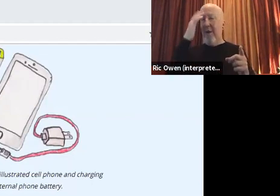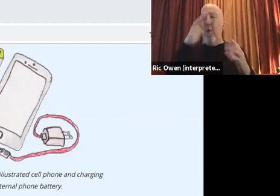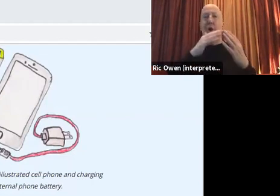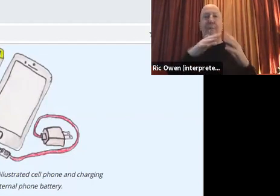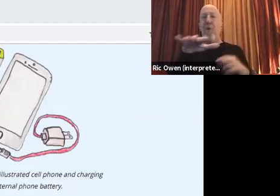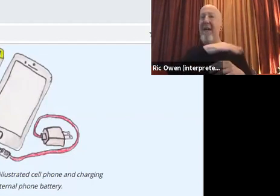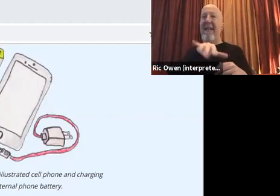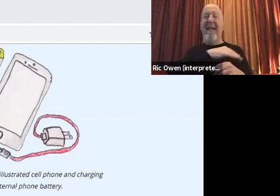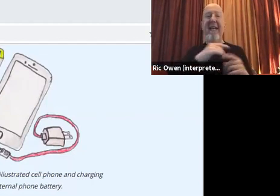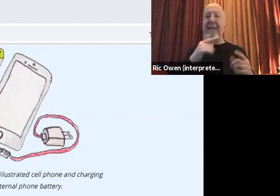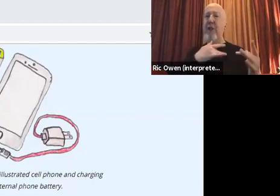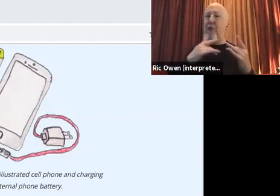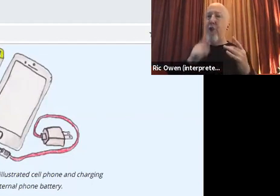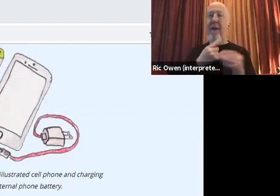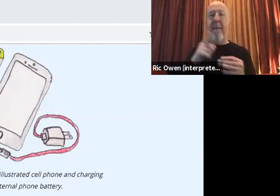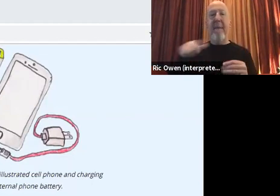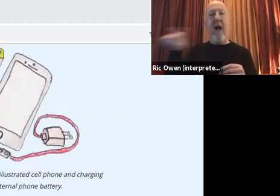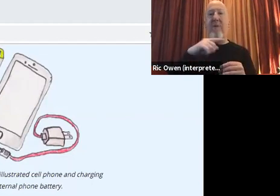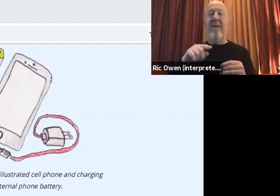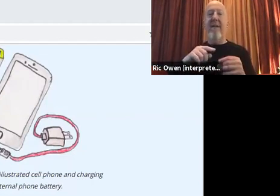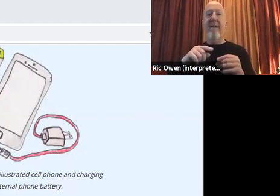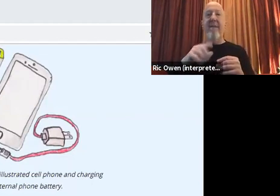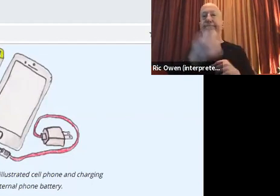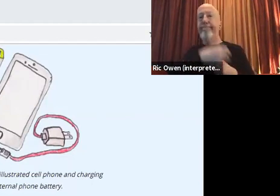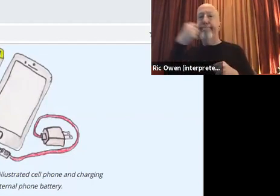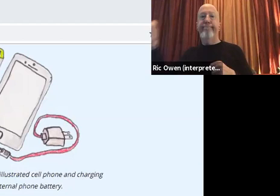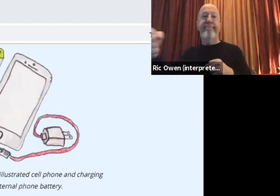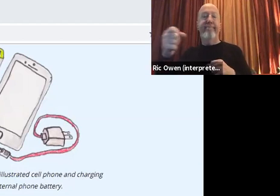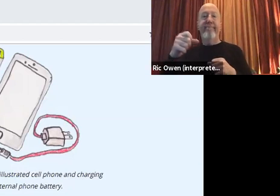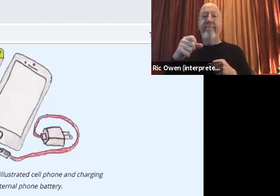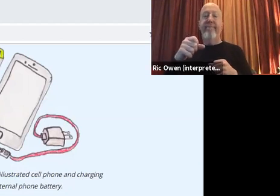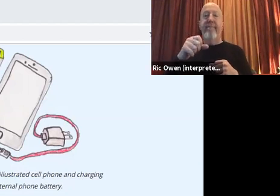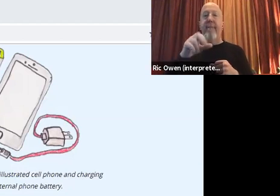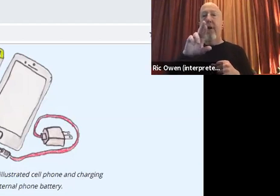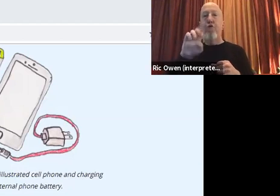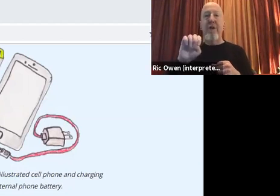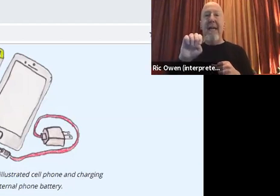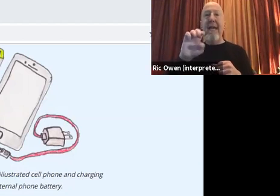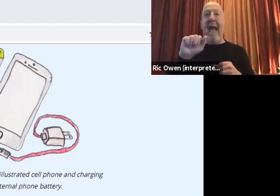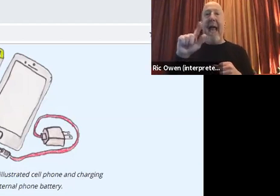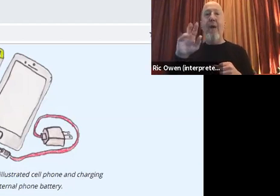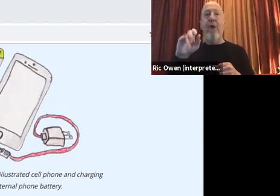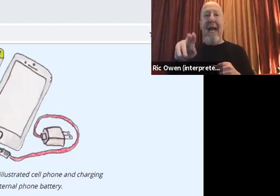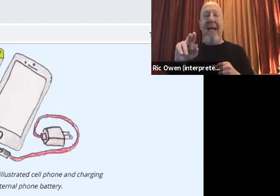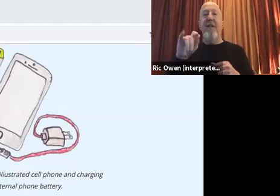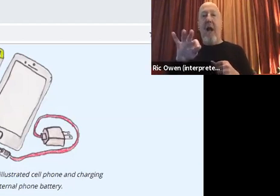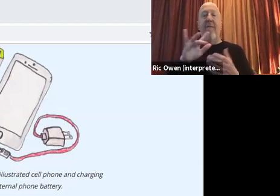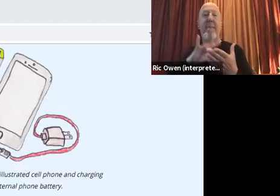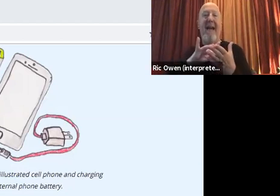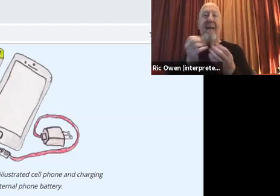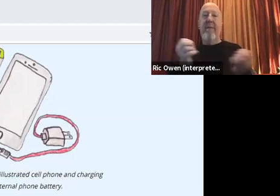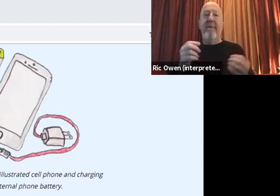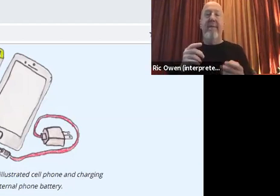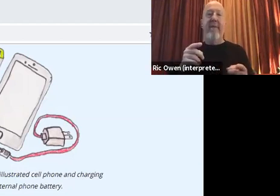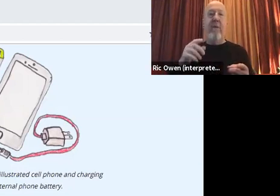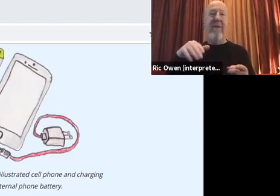of durable medical equipment. We have not heard of this happening yet. We have only heard rumors of this happening. But if